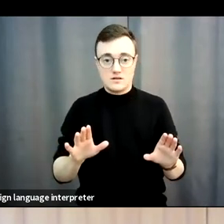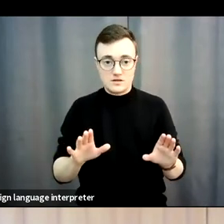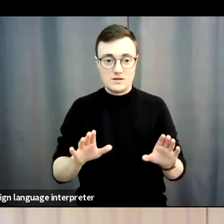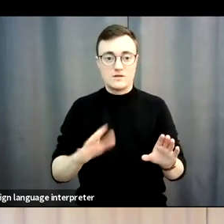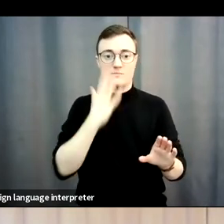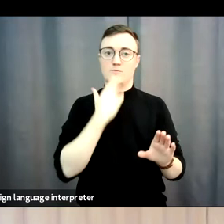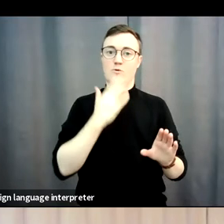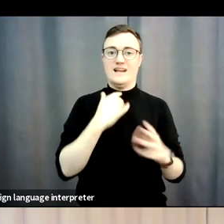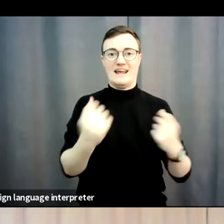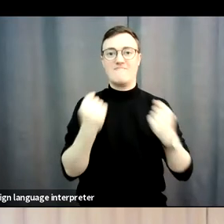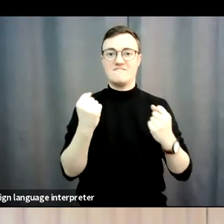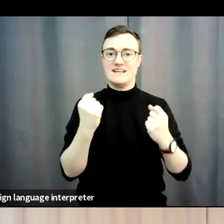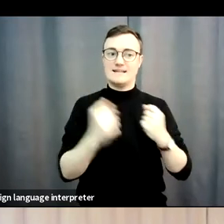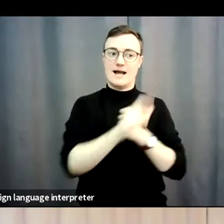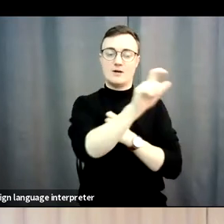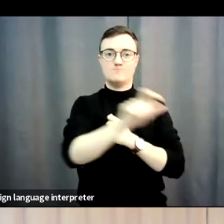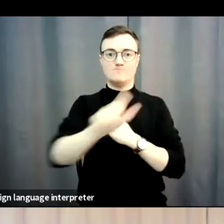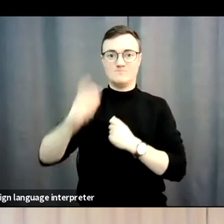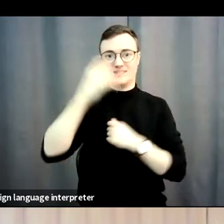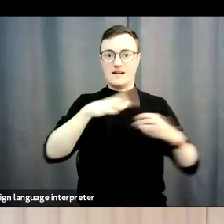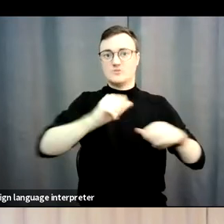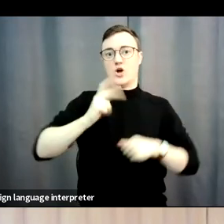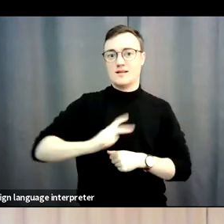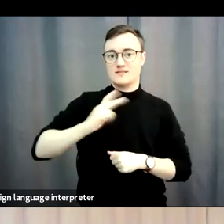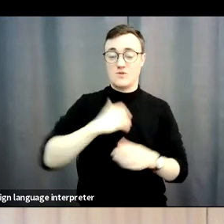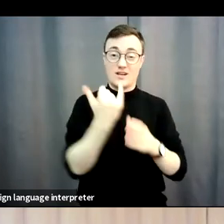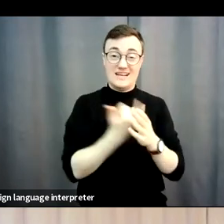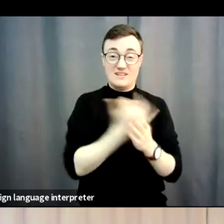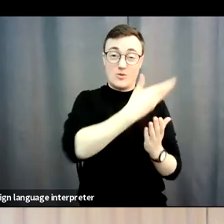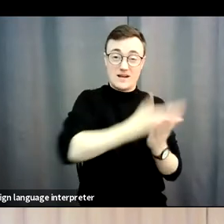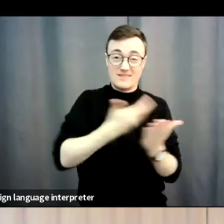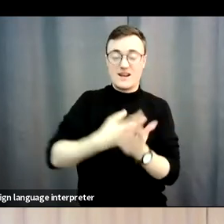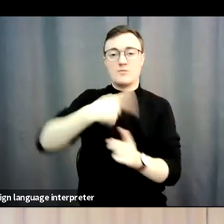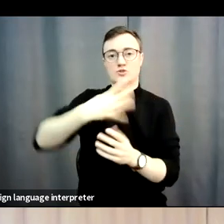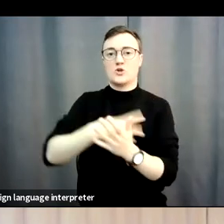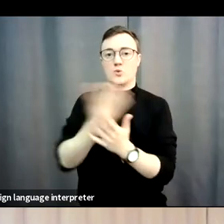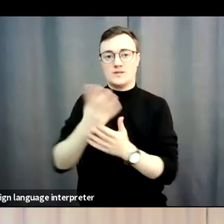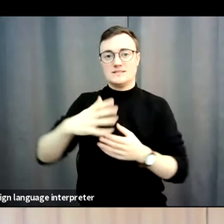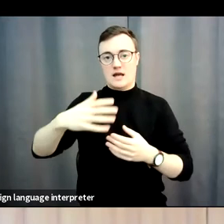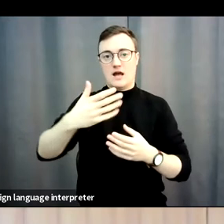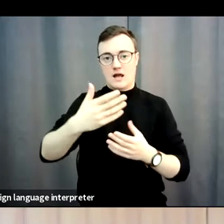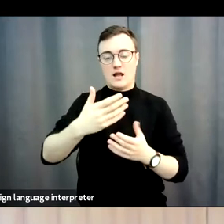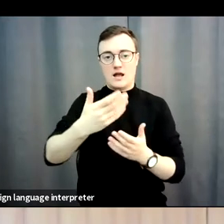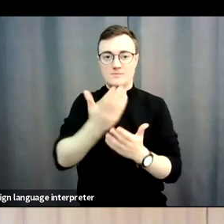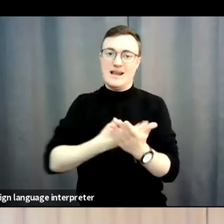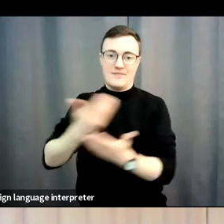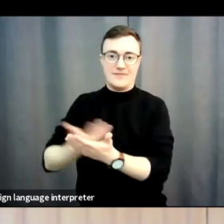They, in the countries and in the Nordic region, they play an important role and they really make a